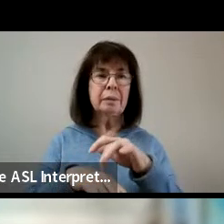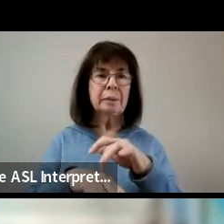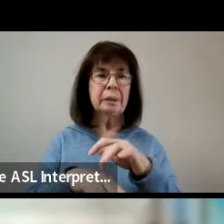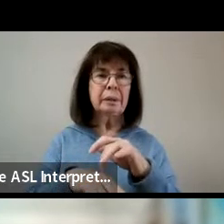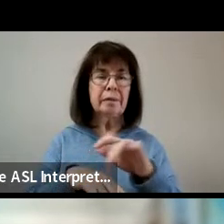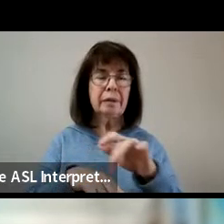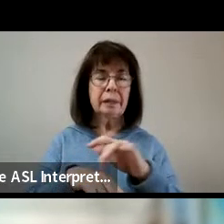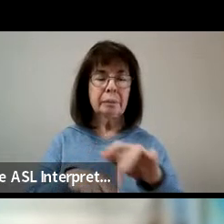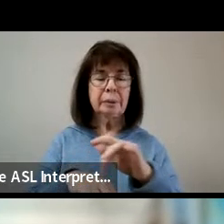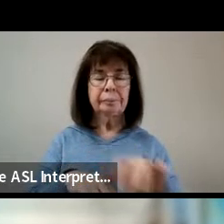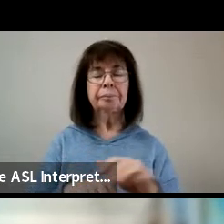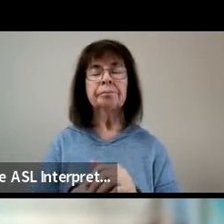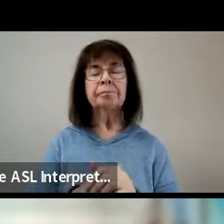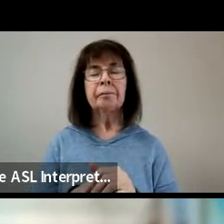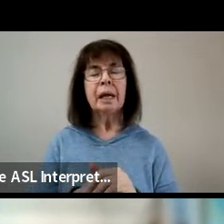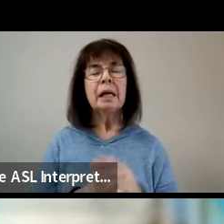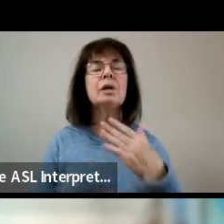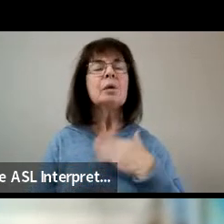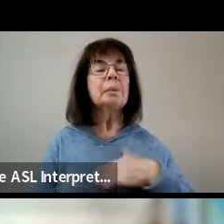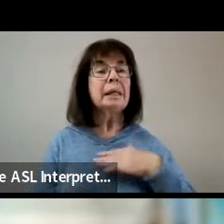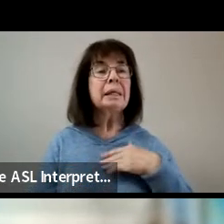out and support if you can.